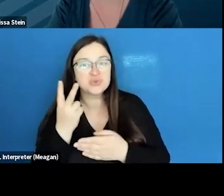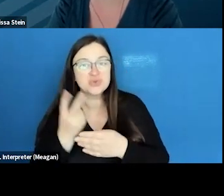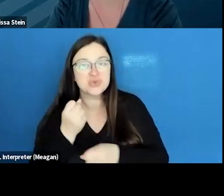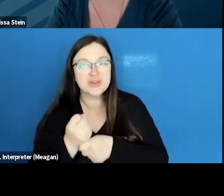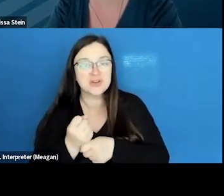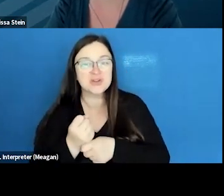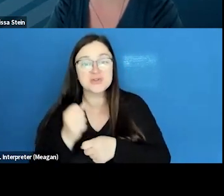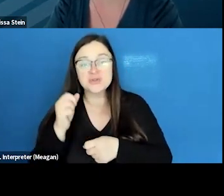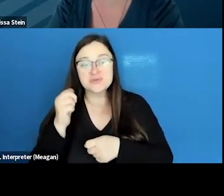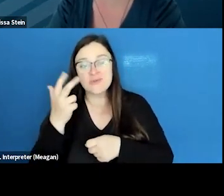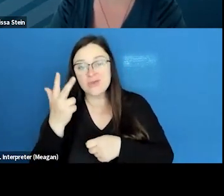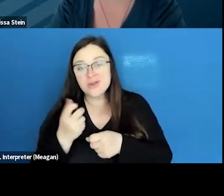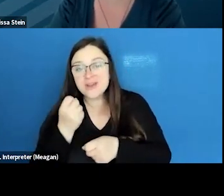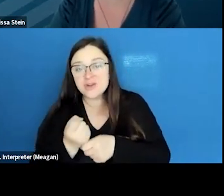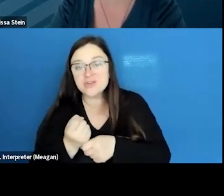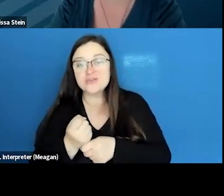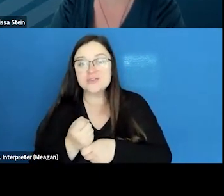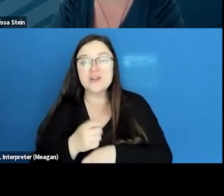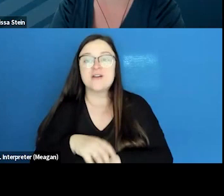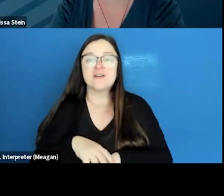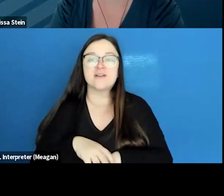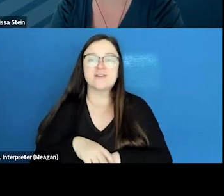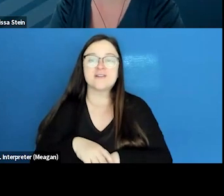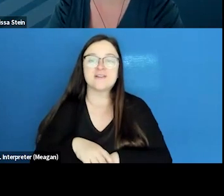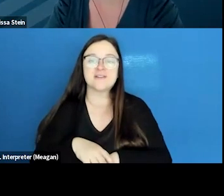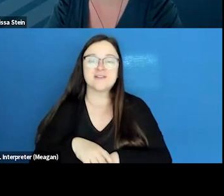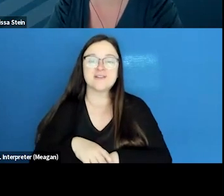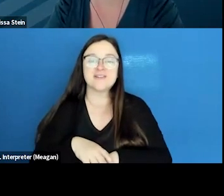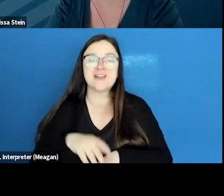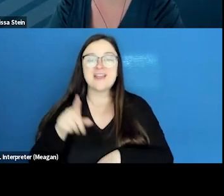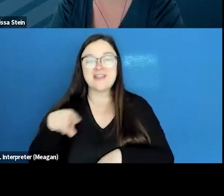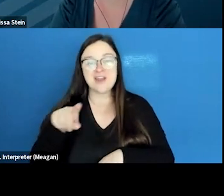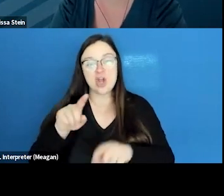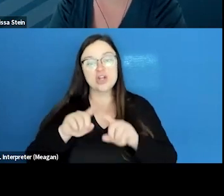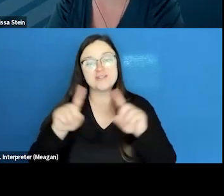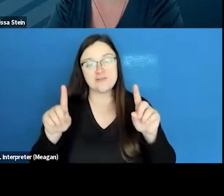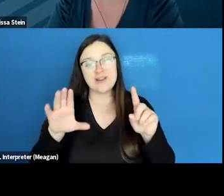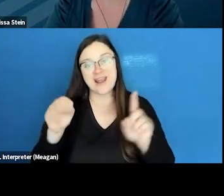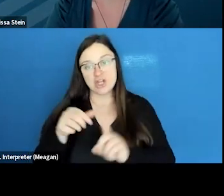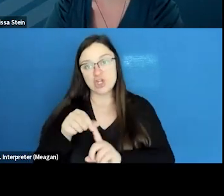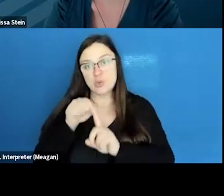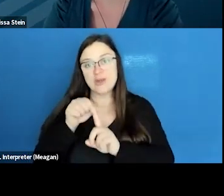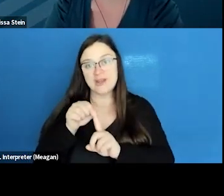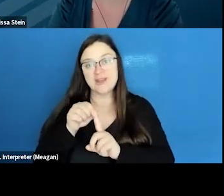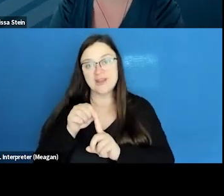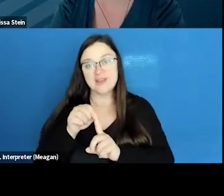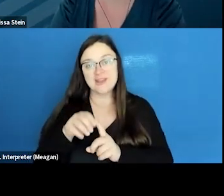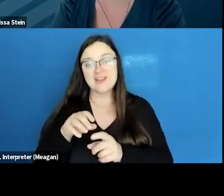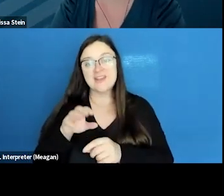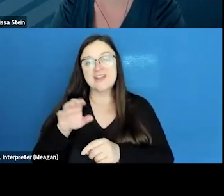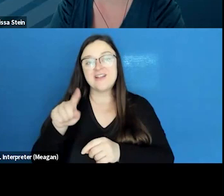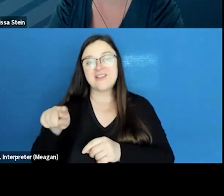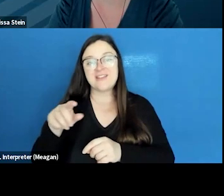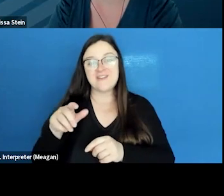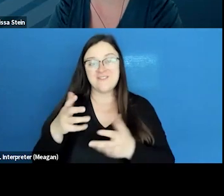2 years or more. And they are different and unique in that they have